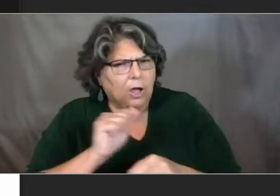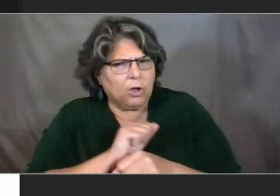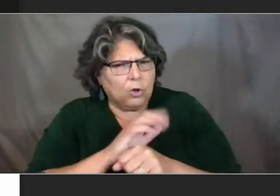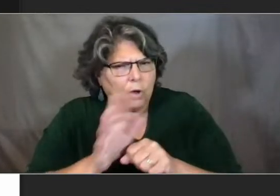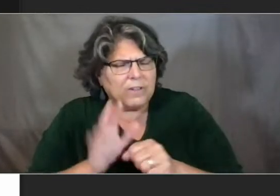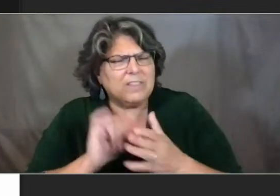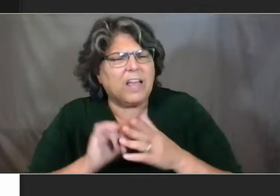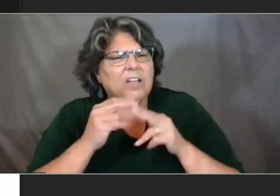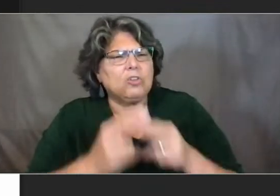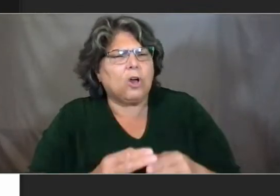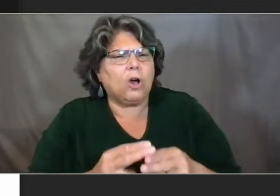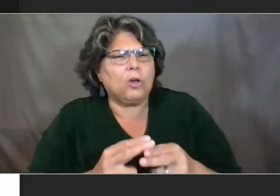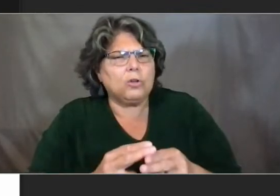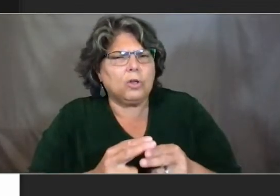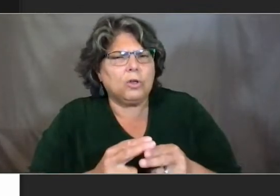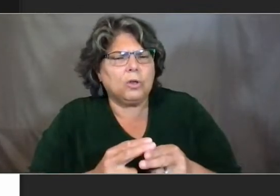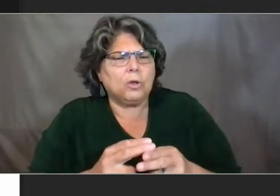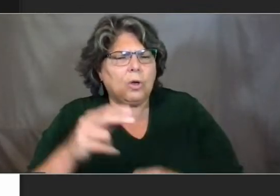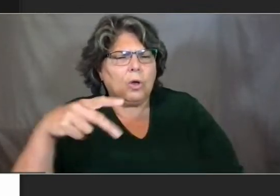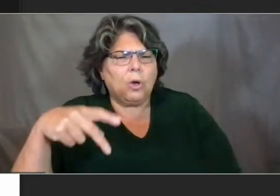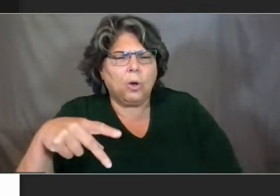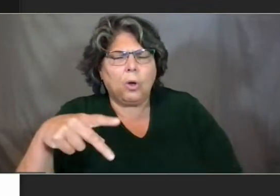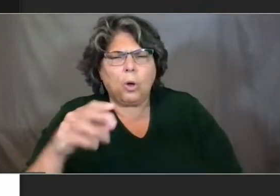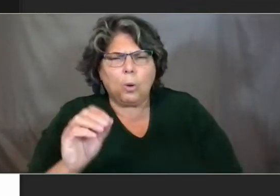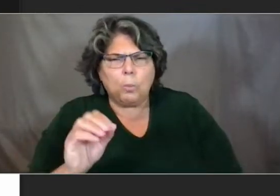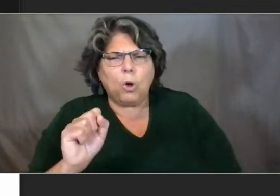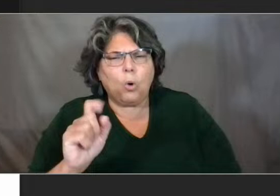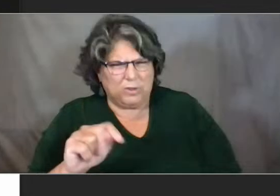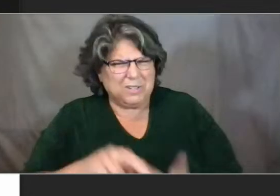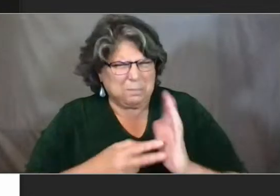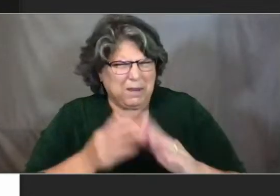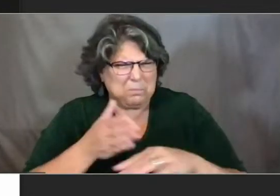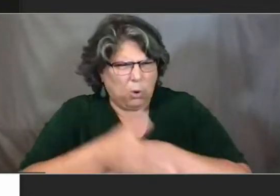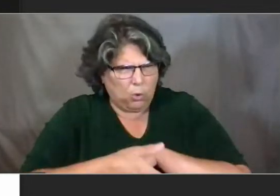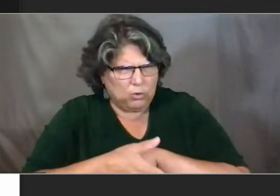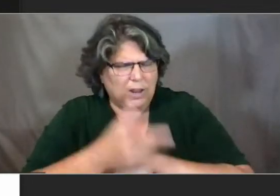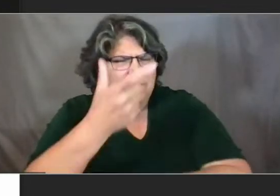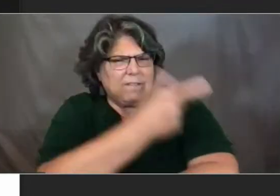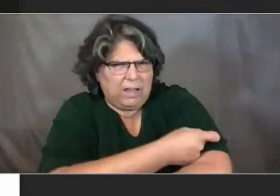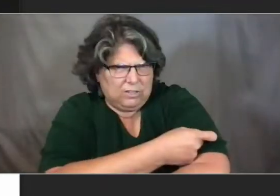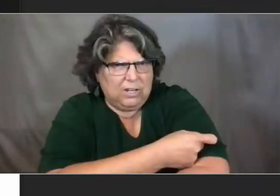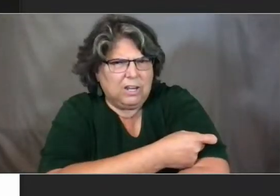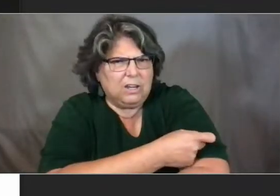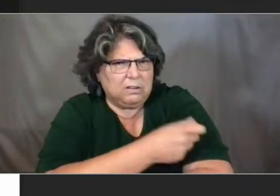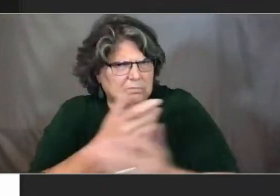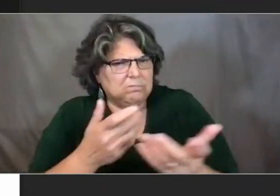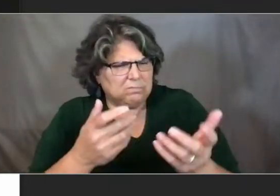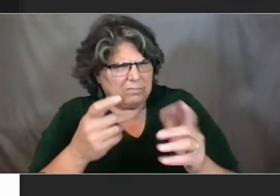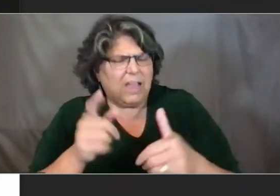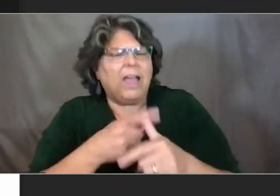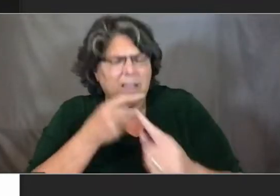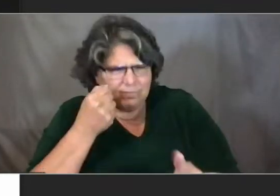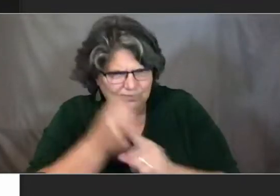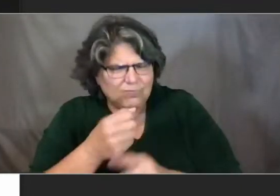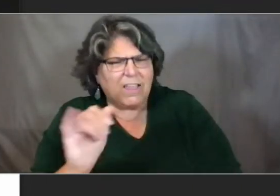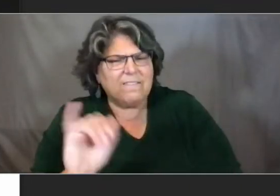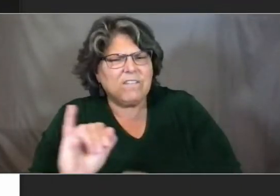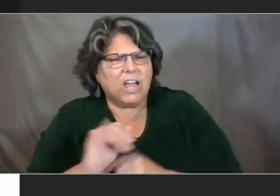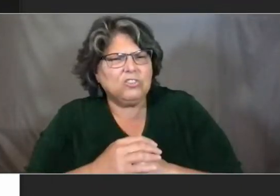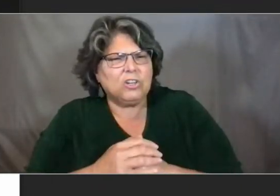a post-vaccination infection. And this is our current count for Mendocino County. We